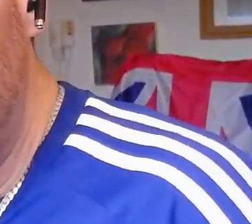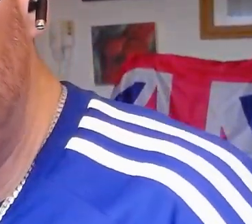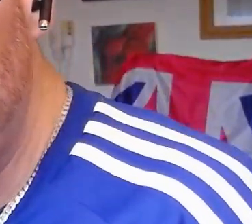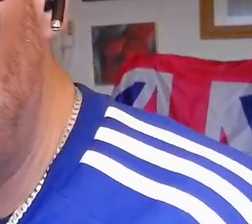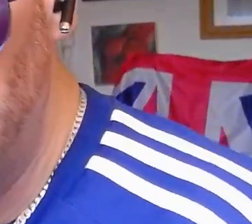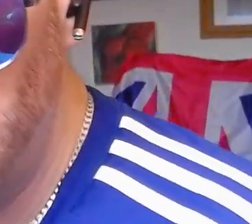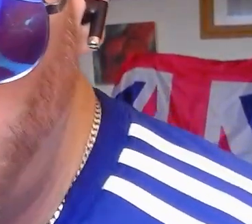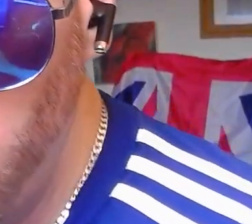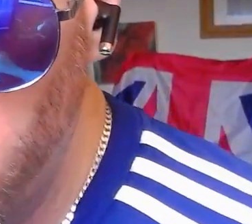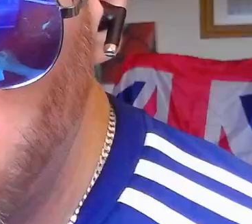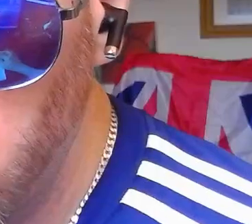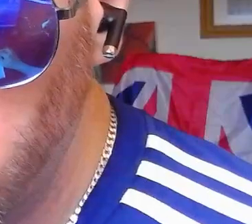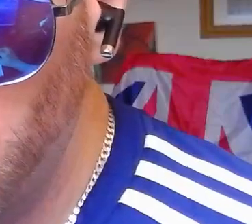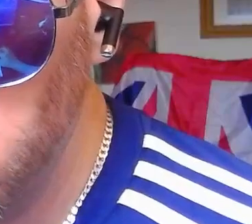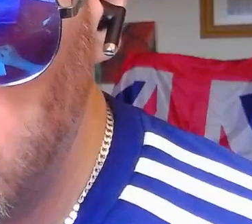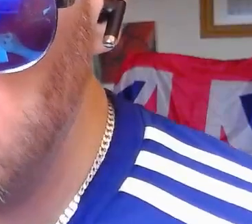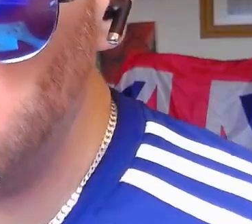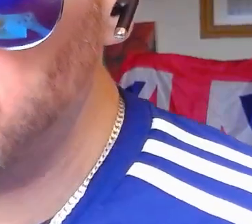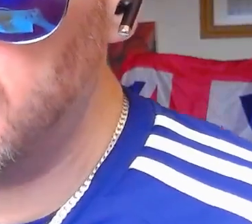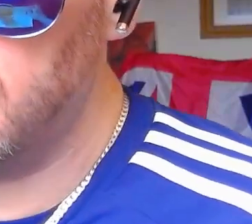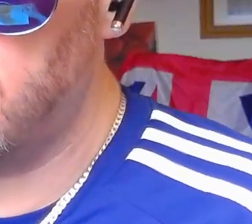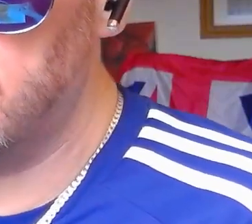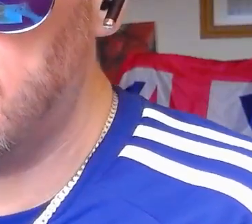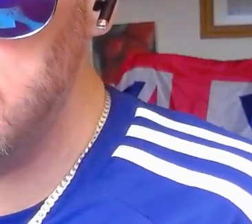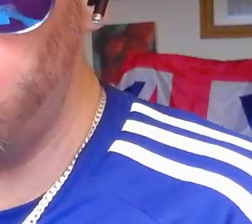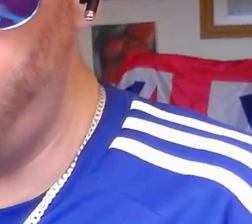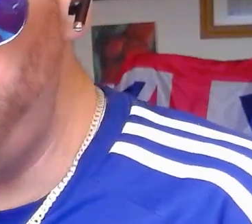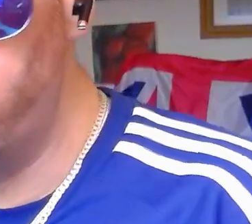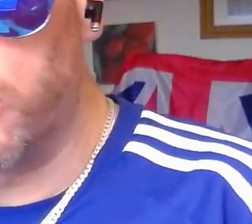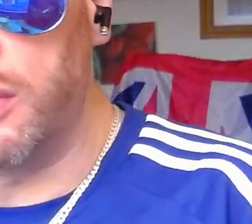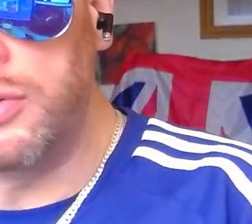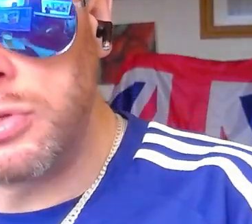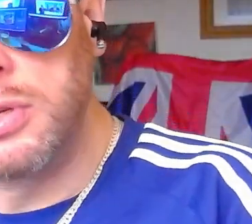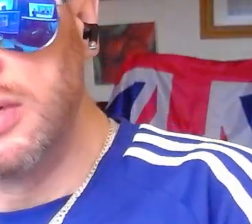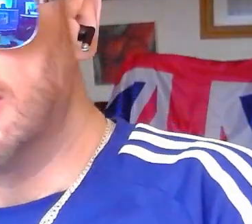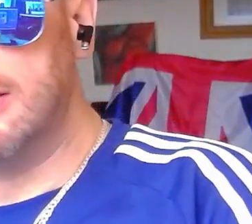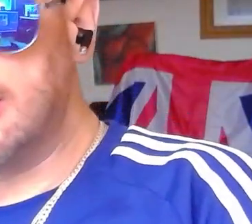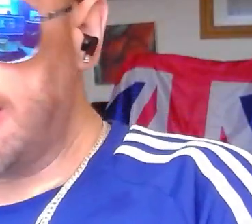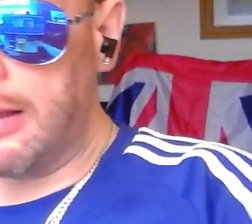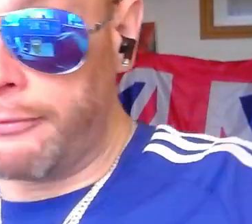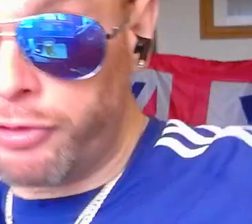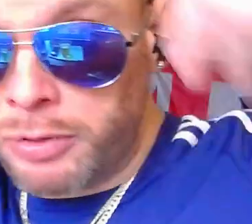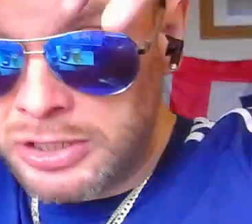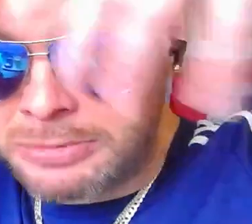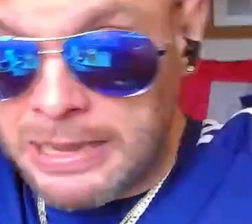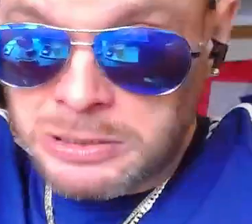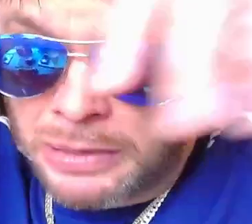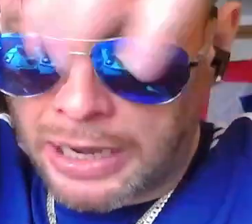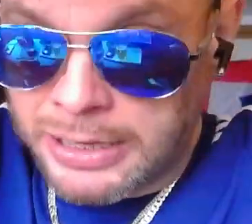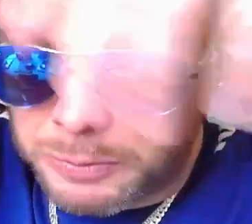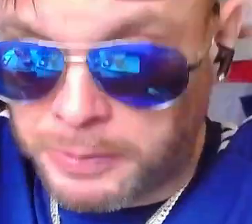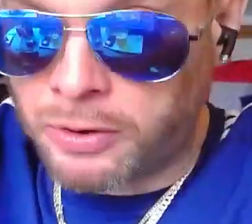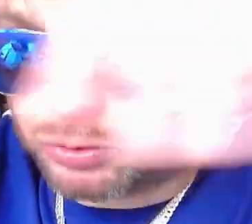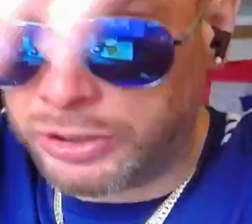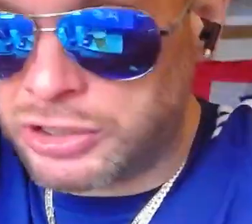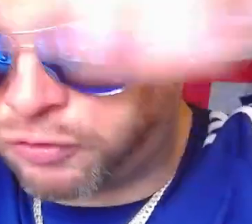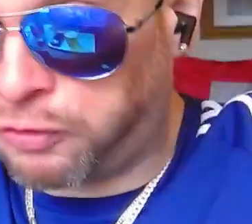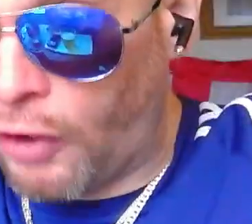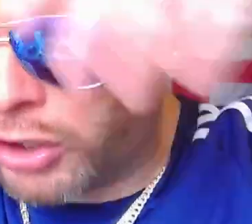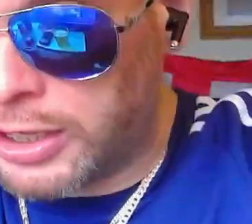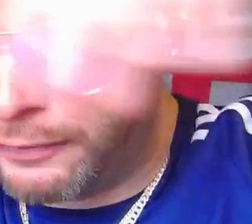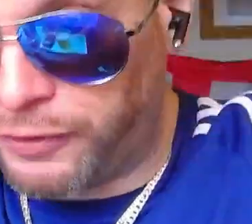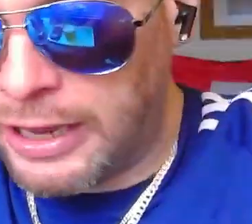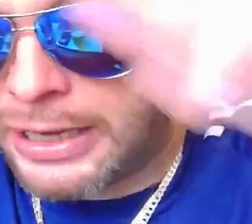And all organised. It turned into a rant against all religion. Everybody's mesmerised by all